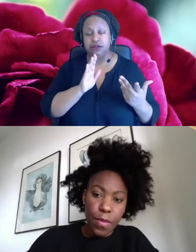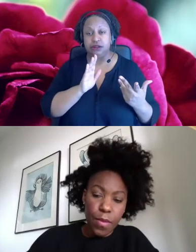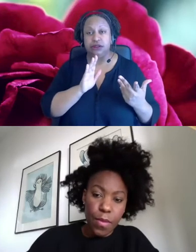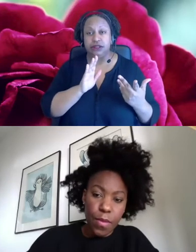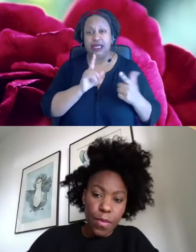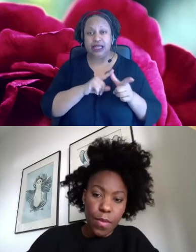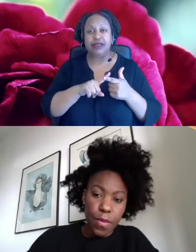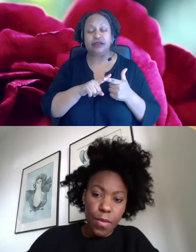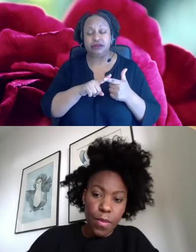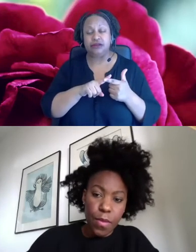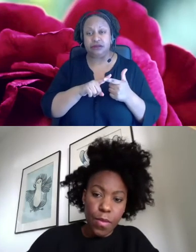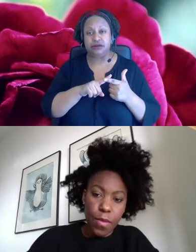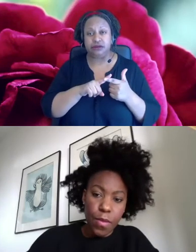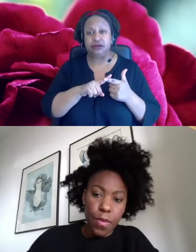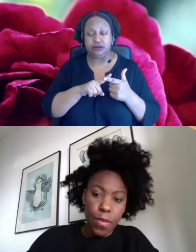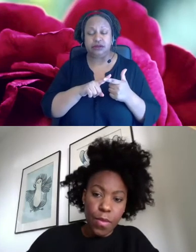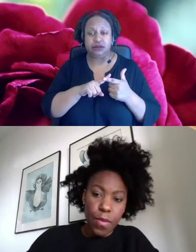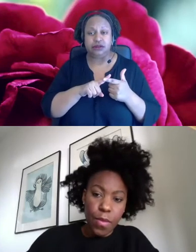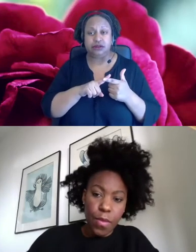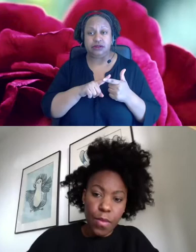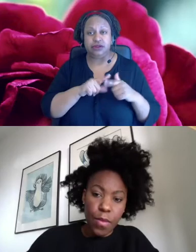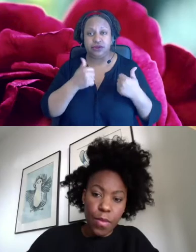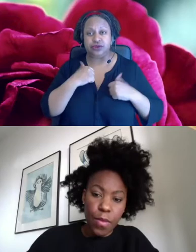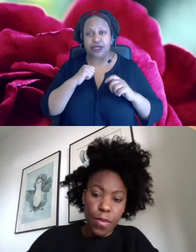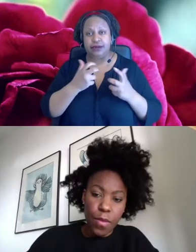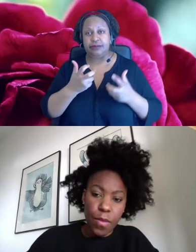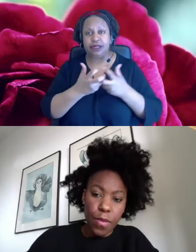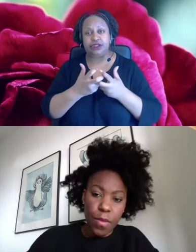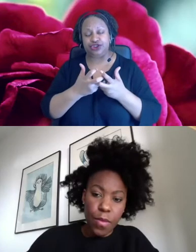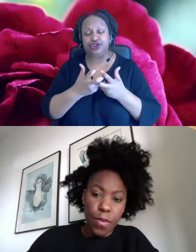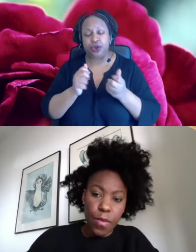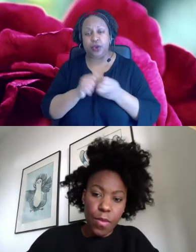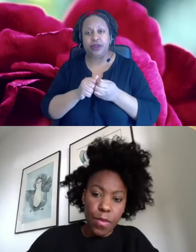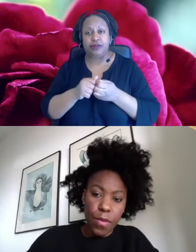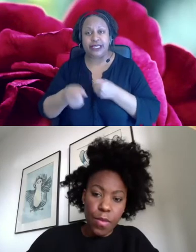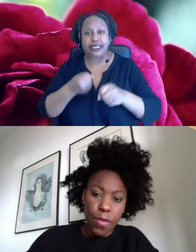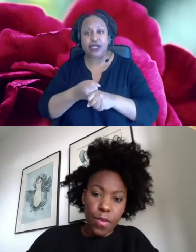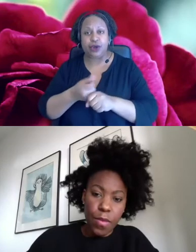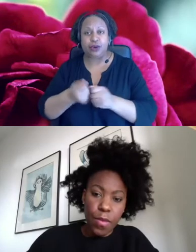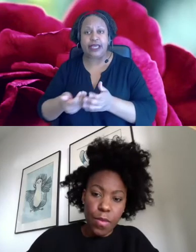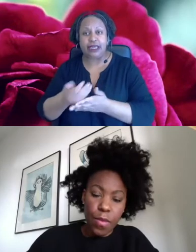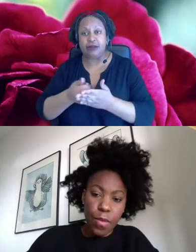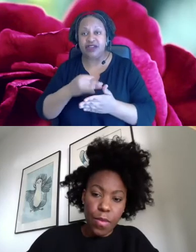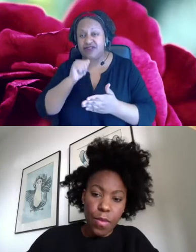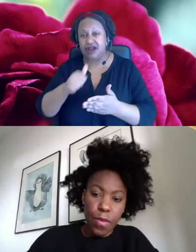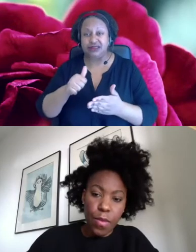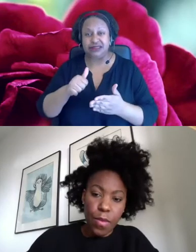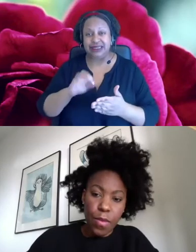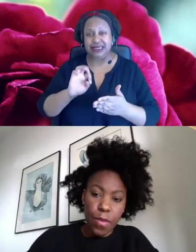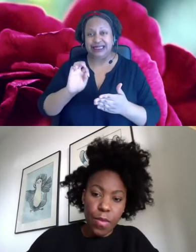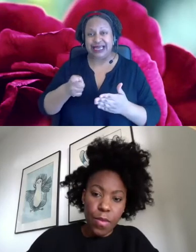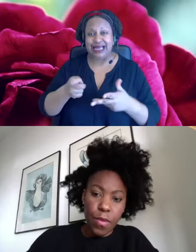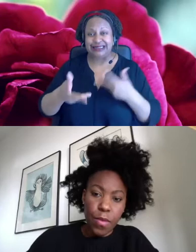match it against the year that you report the income. Otherwise, you're going to have a cash flow issue if you have taxes